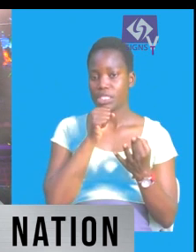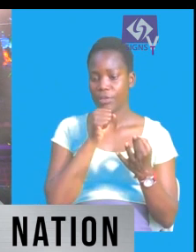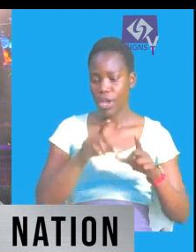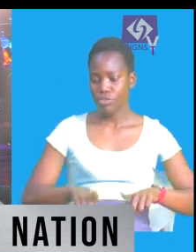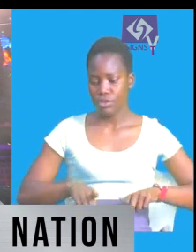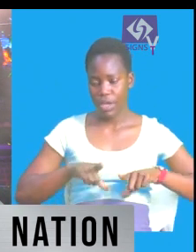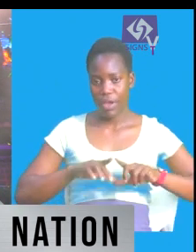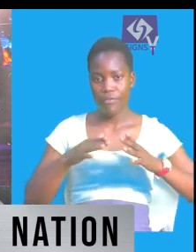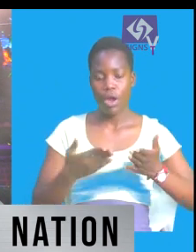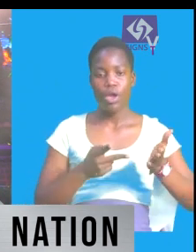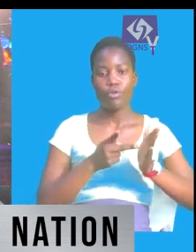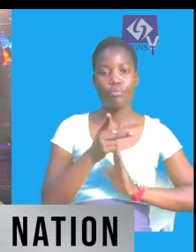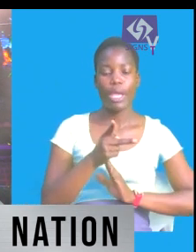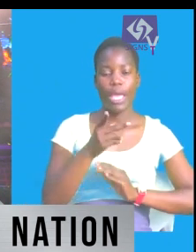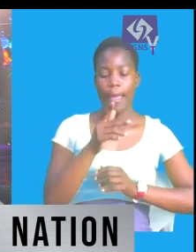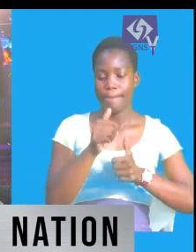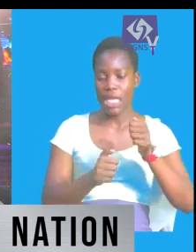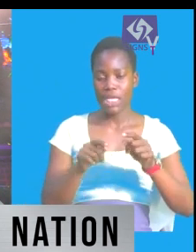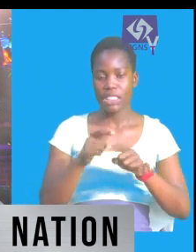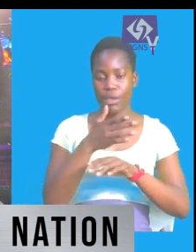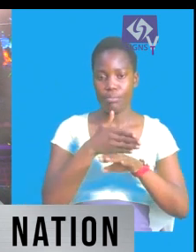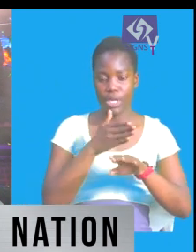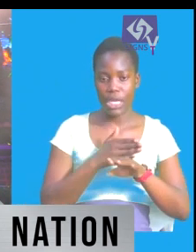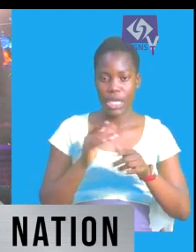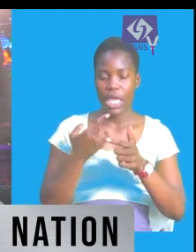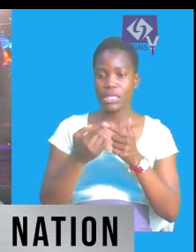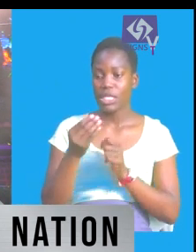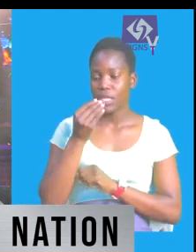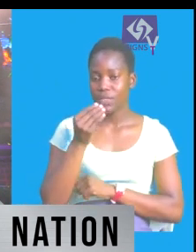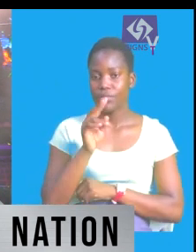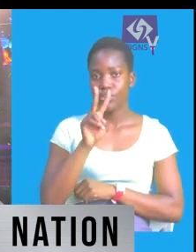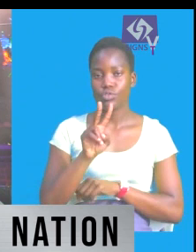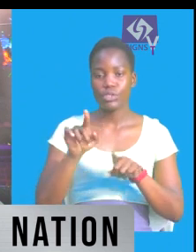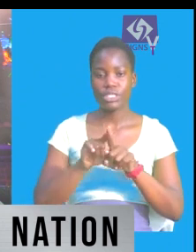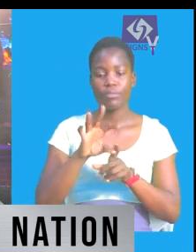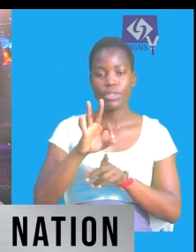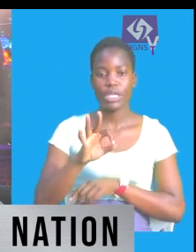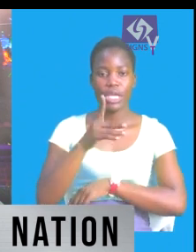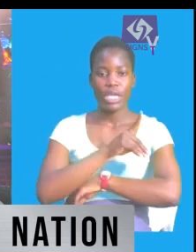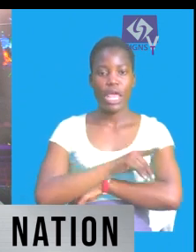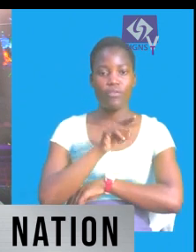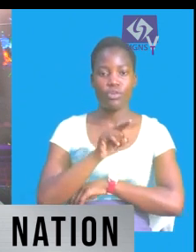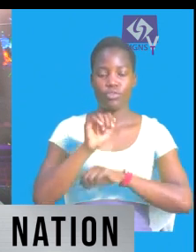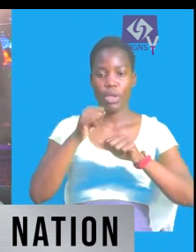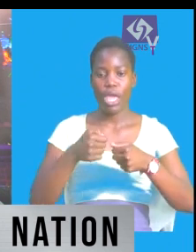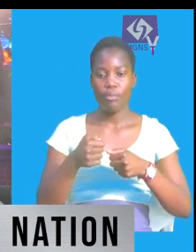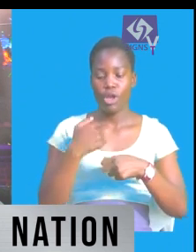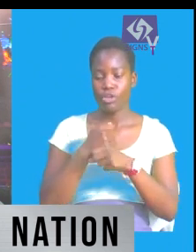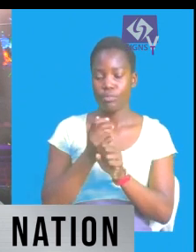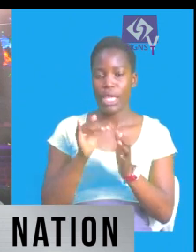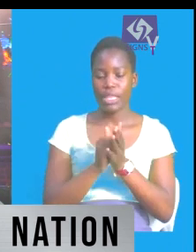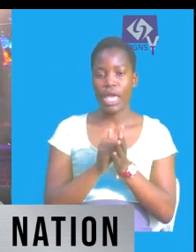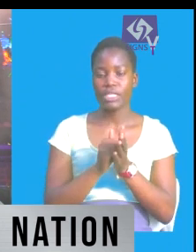survive? Do you buy the milk and bread and eat it for 2 or 3 days for you to be able to also make that